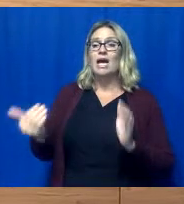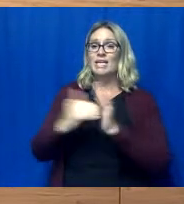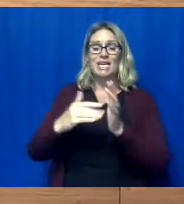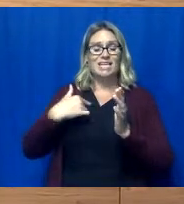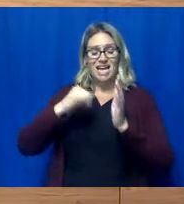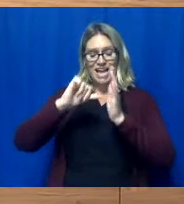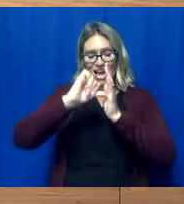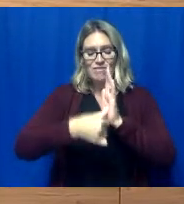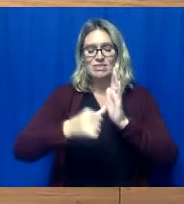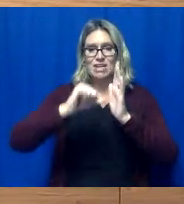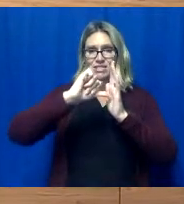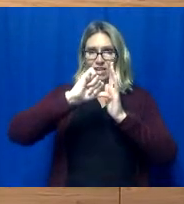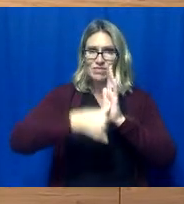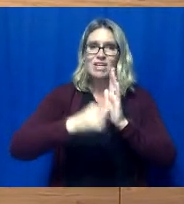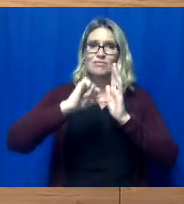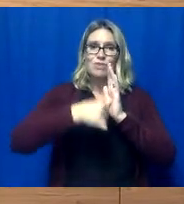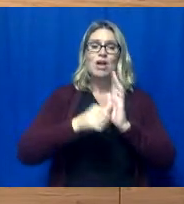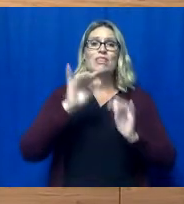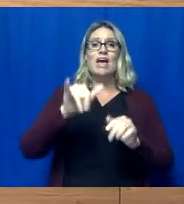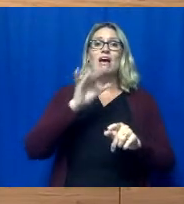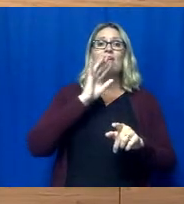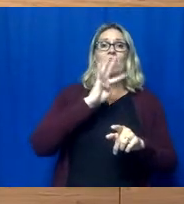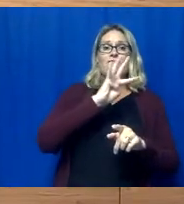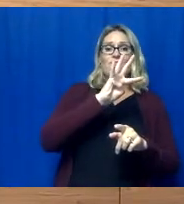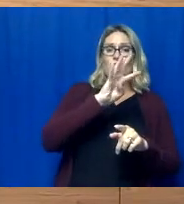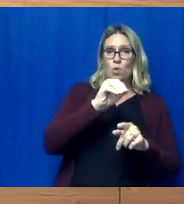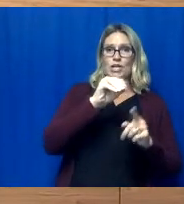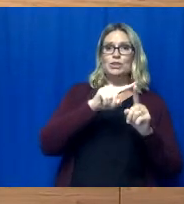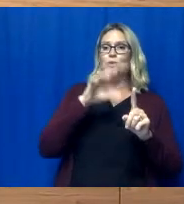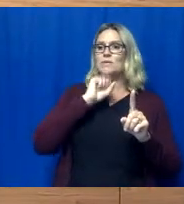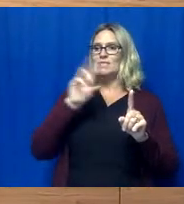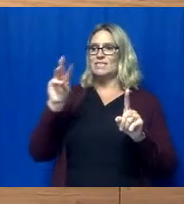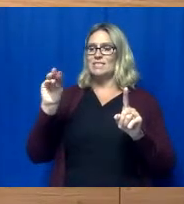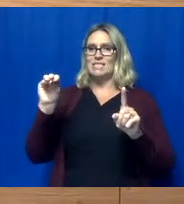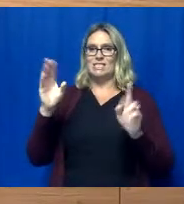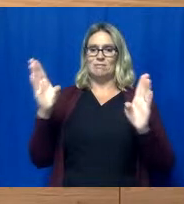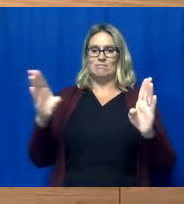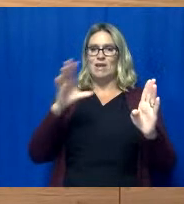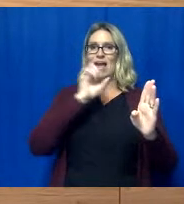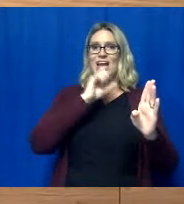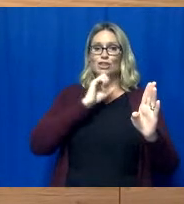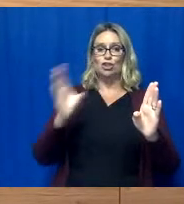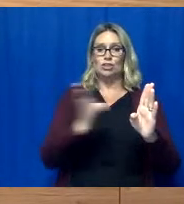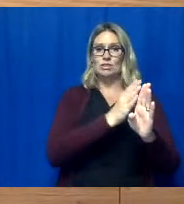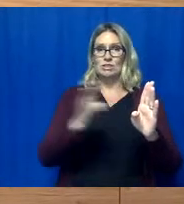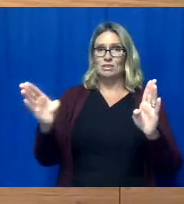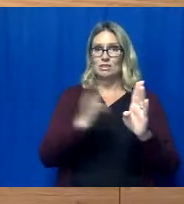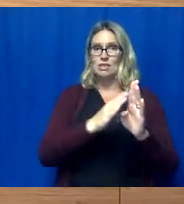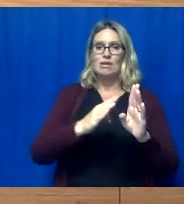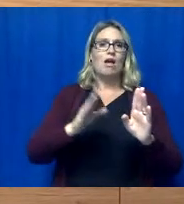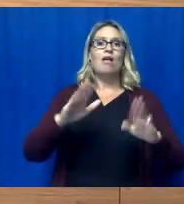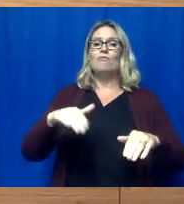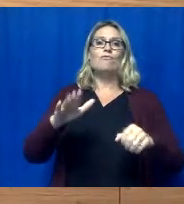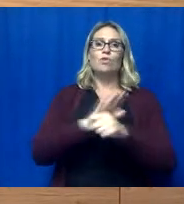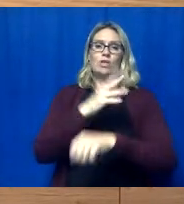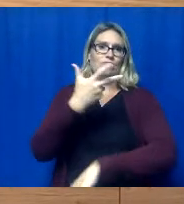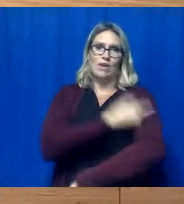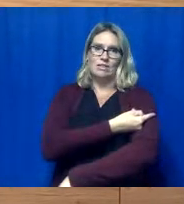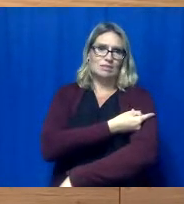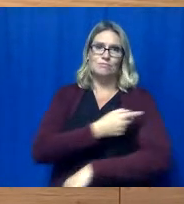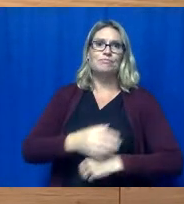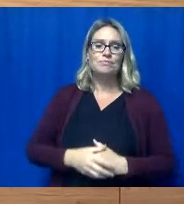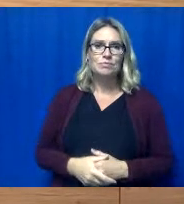about 40 to 60, really. Because above 60, we're seeing full vaccinations. And the current fatalities we